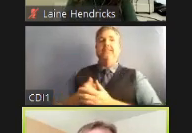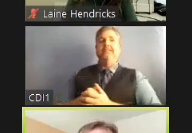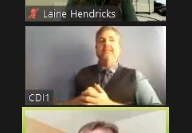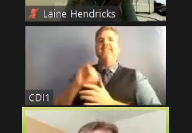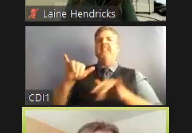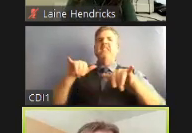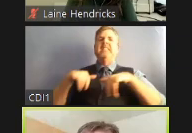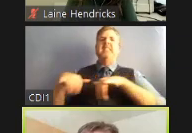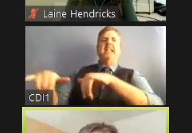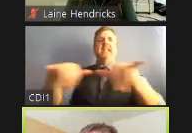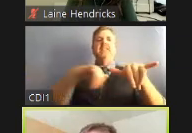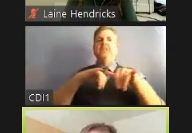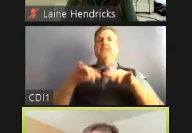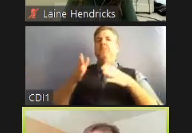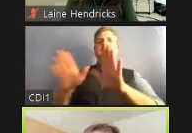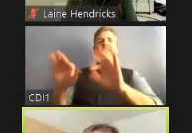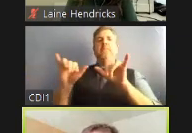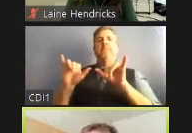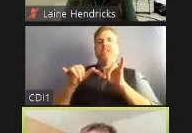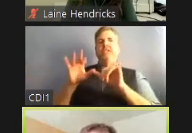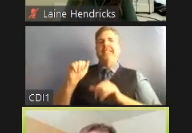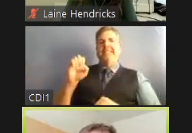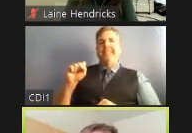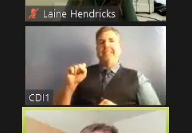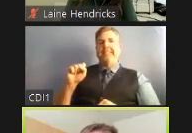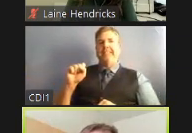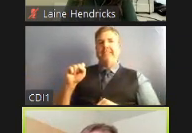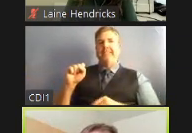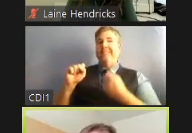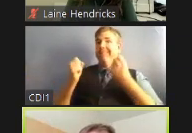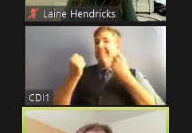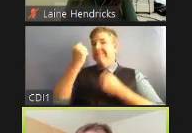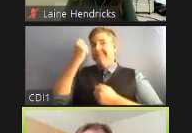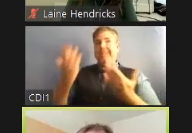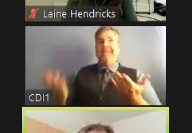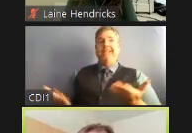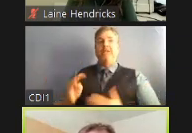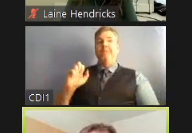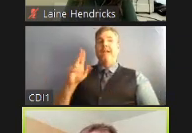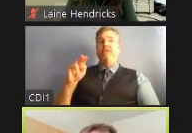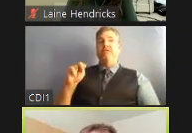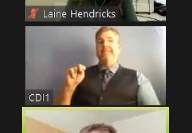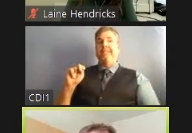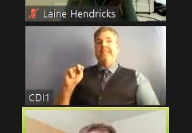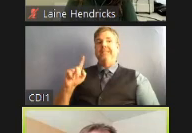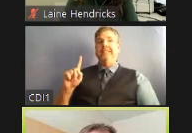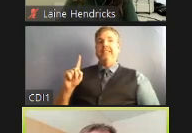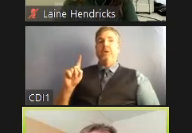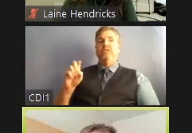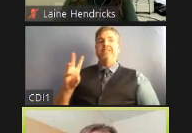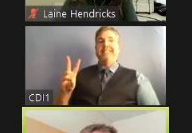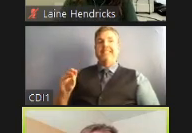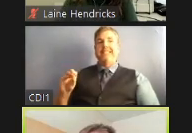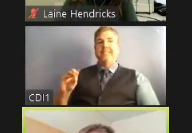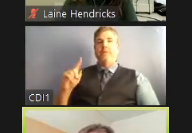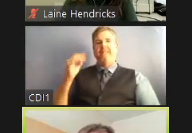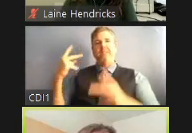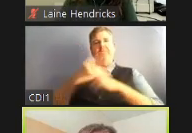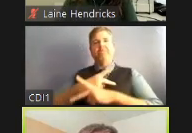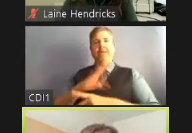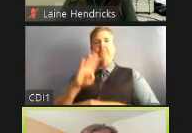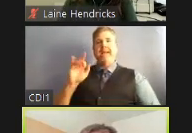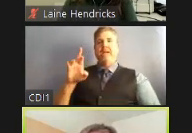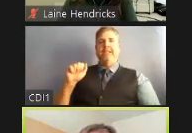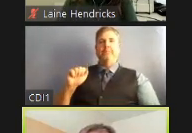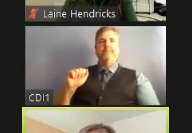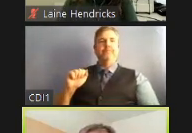about 160. Which is one of the higher in the Bay Area. But when we look at hospitalization rates, what we see is that our hospitalization rates are actually lower